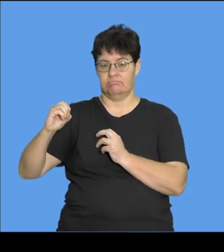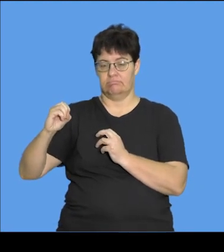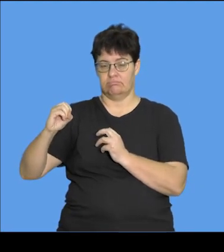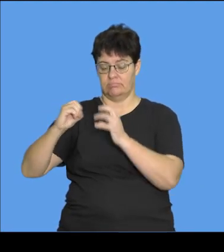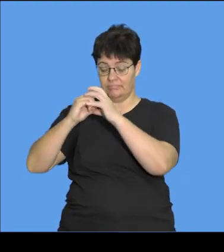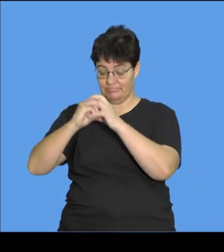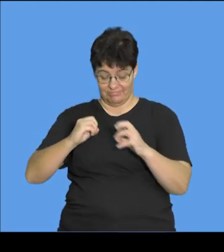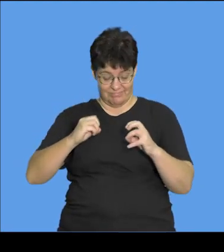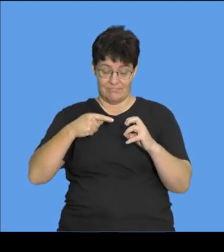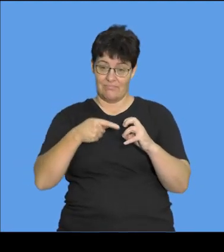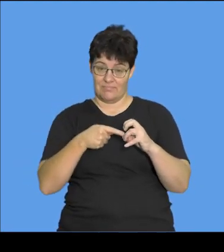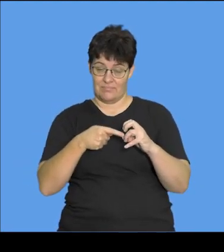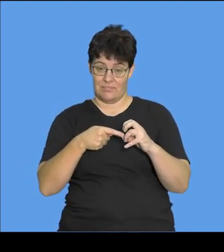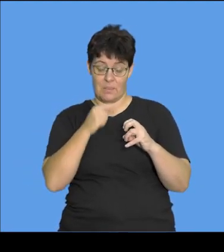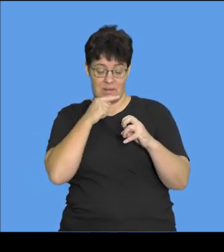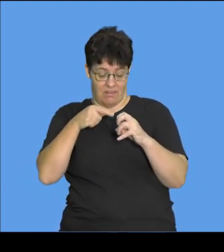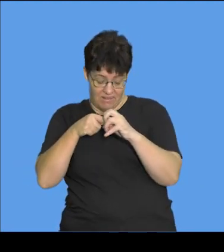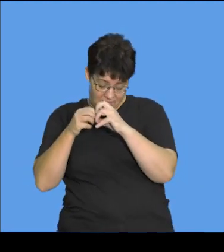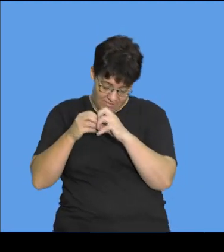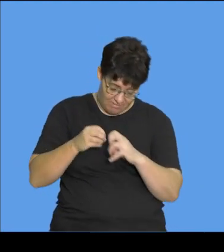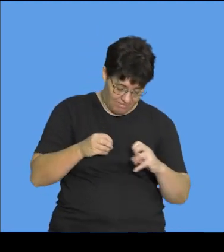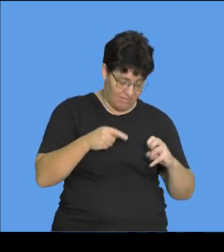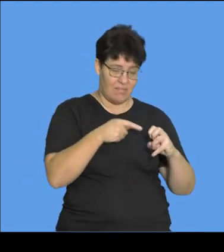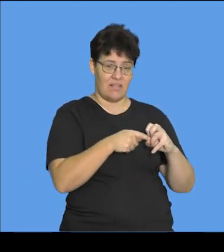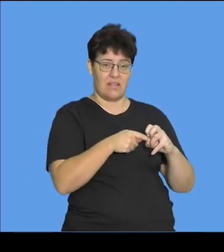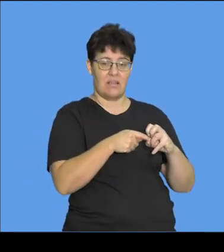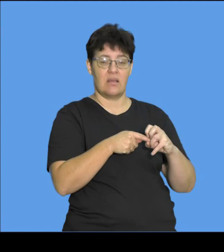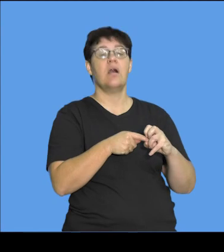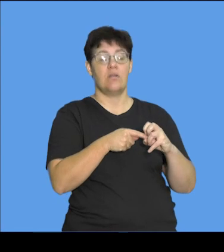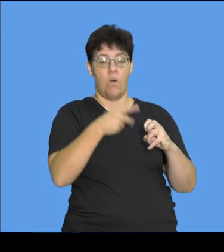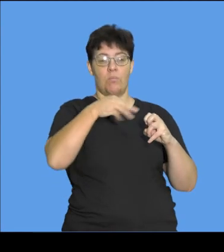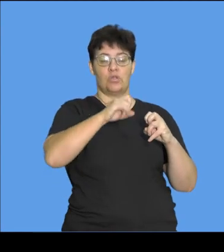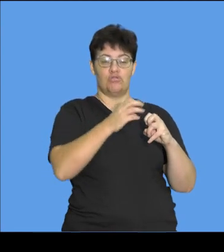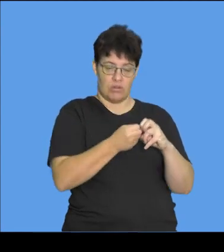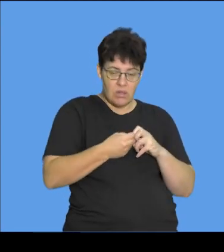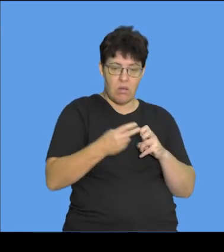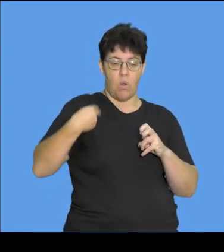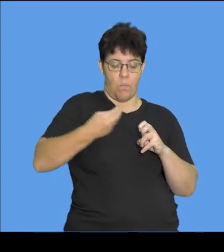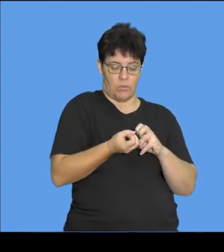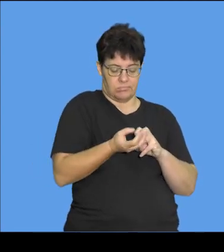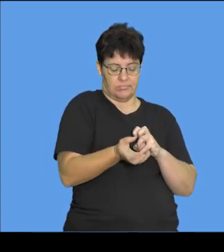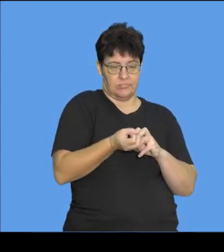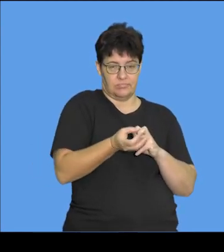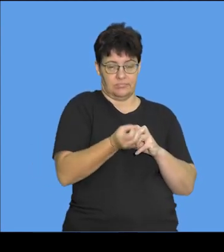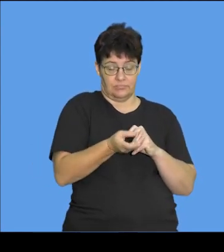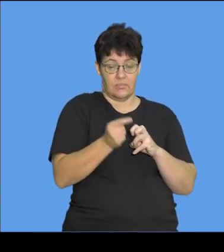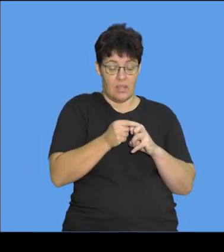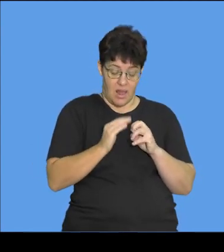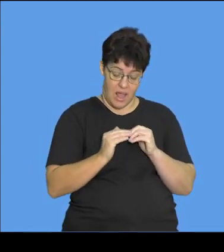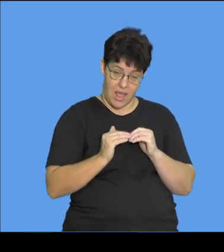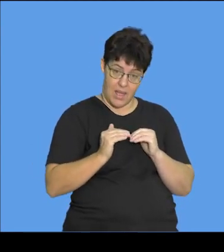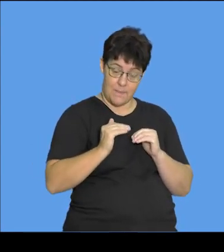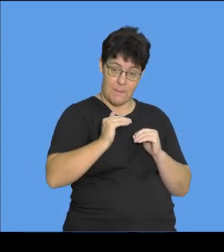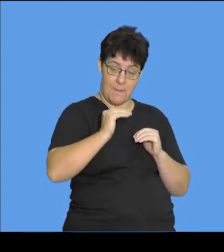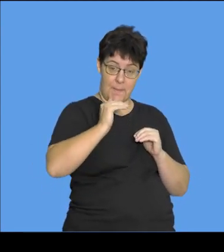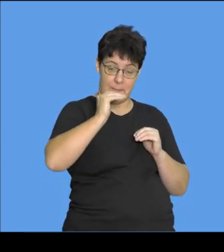will mean that the corpus luteum then releases progesterone. As the levels of progesterone increase, it